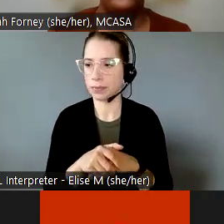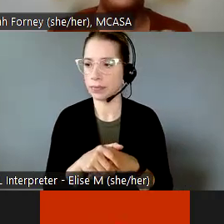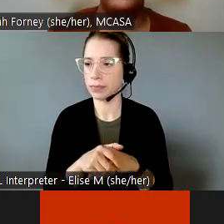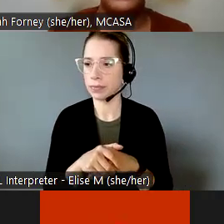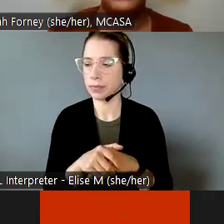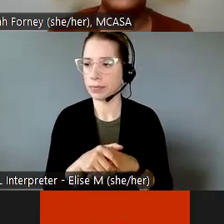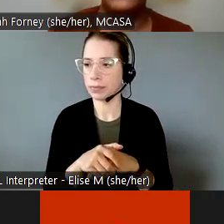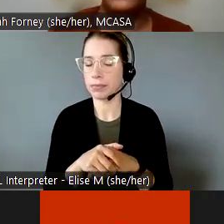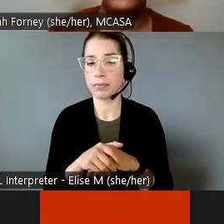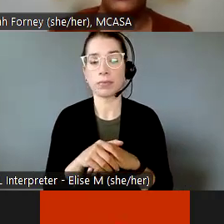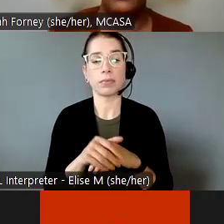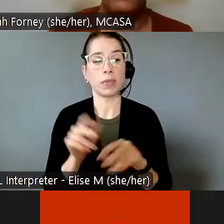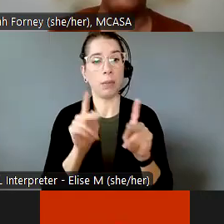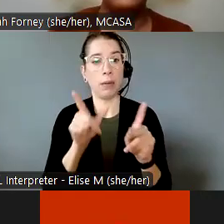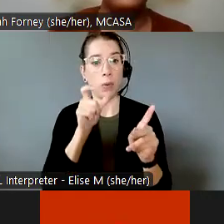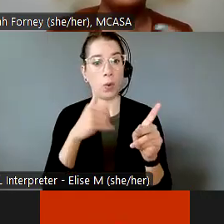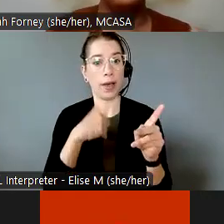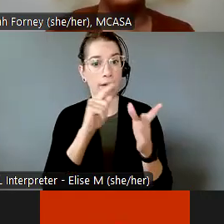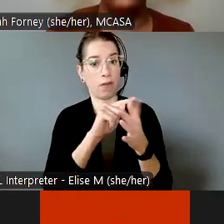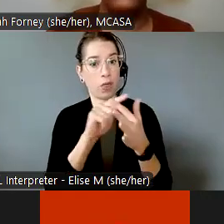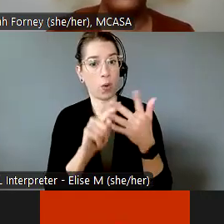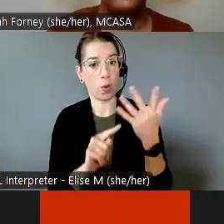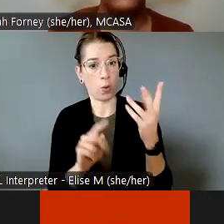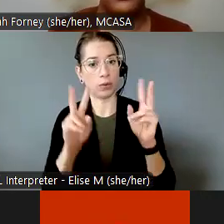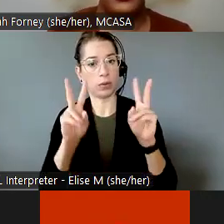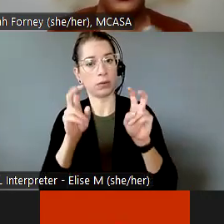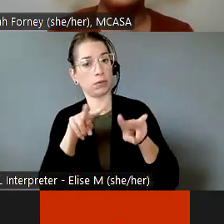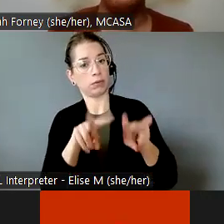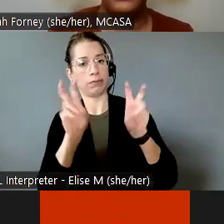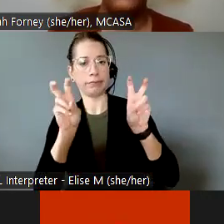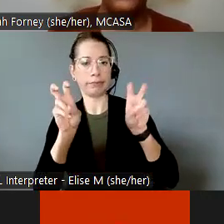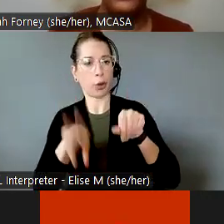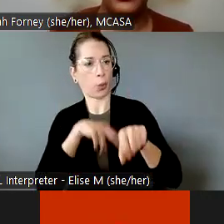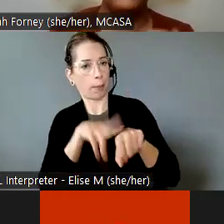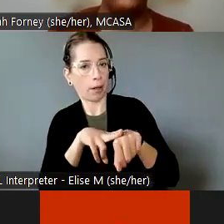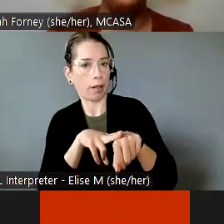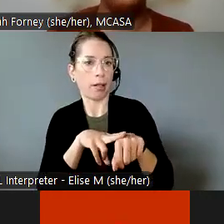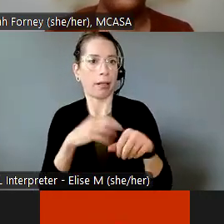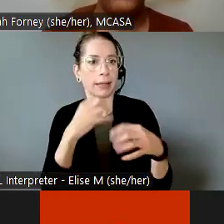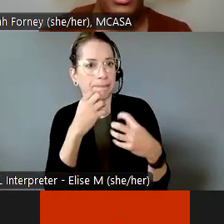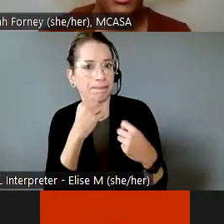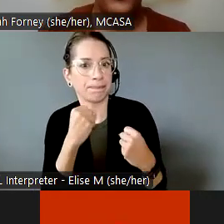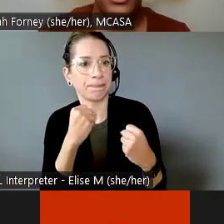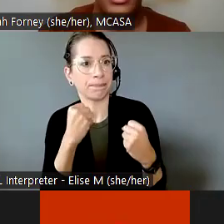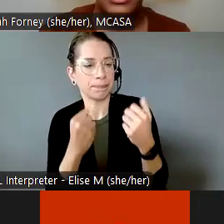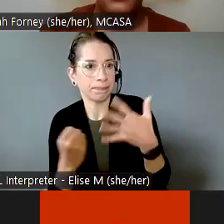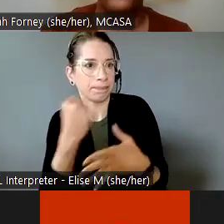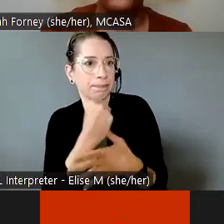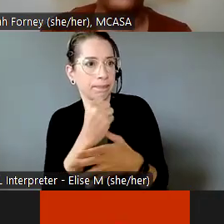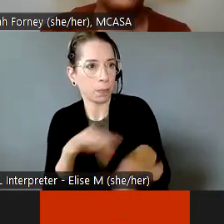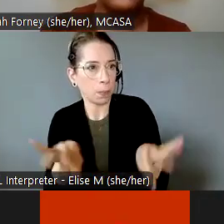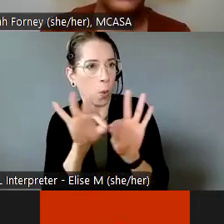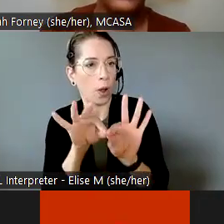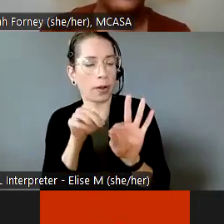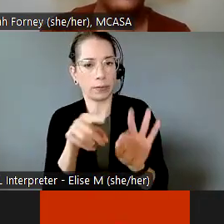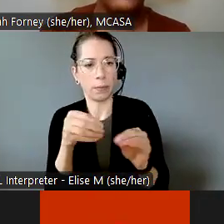People who hold these identities are seen as normal, highly valued, and hold more power as they move